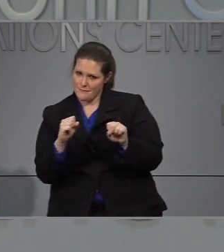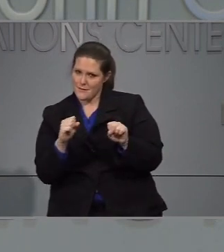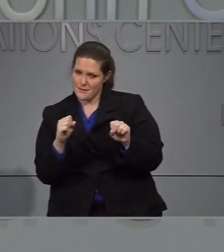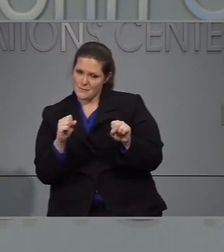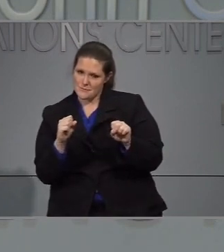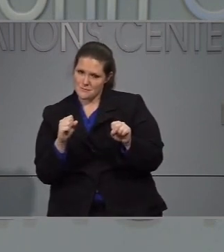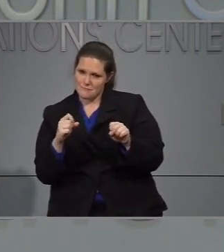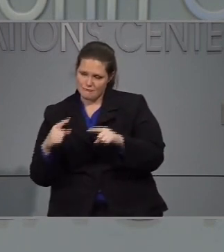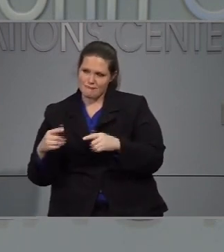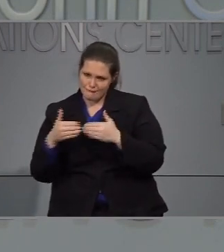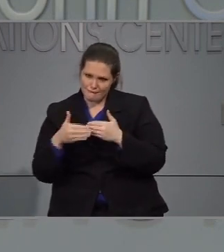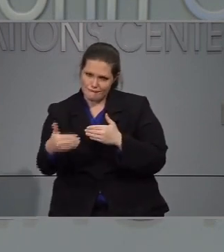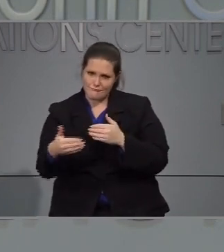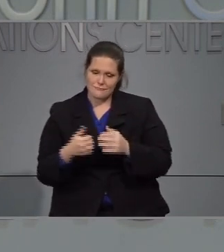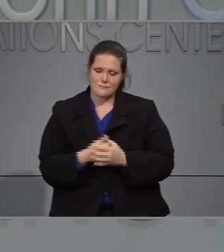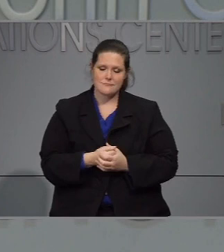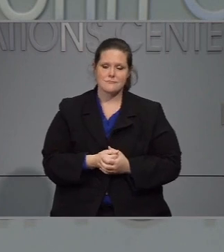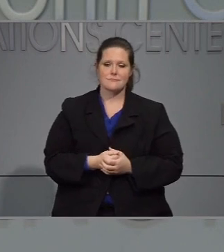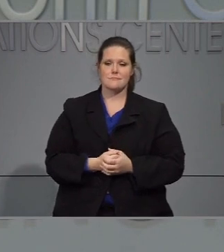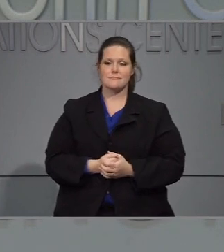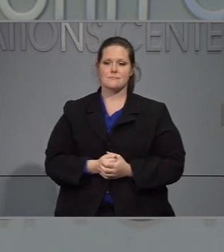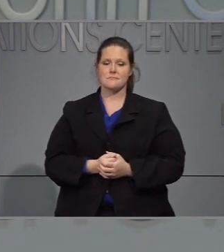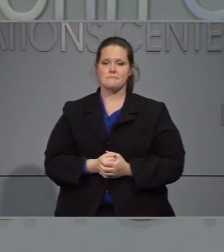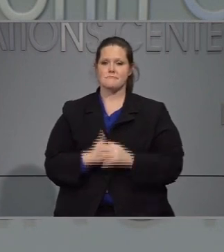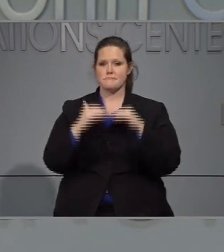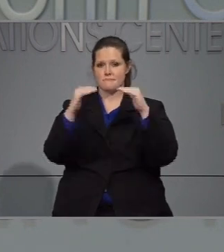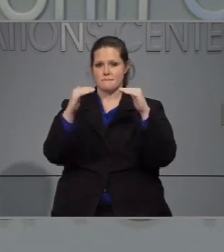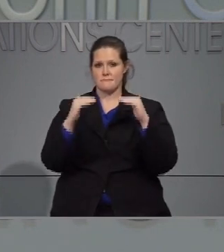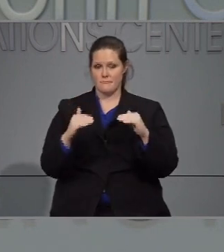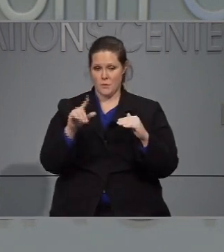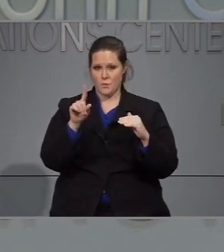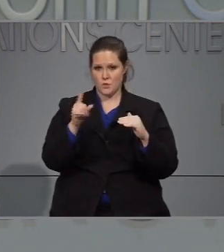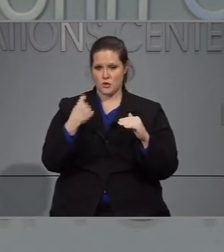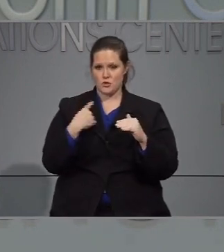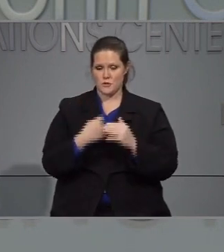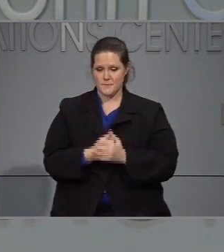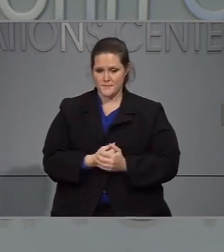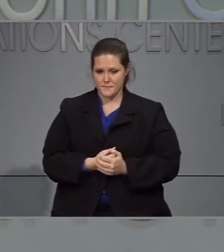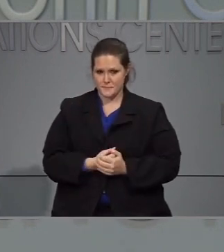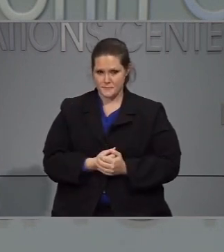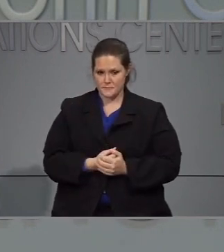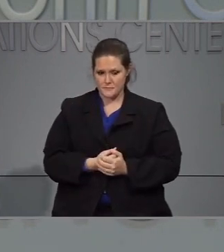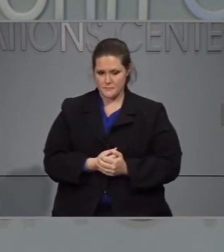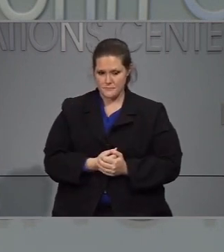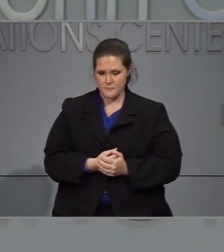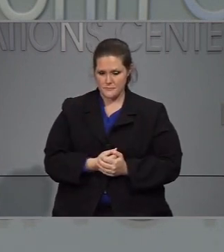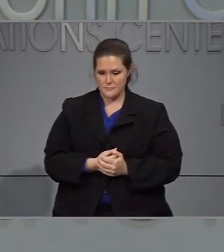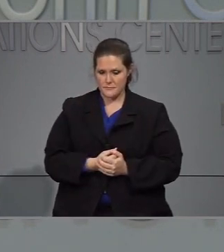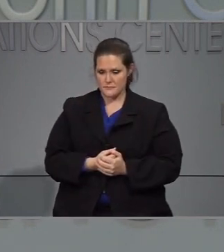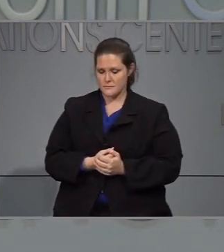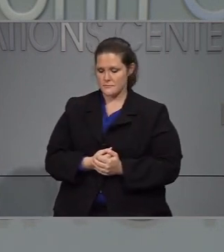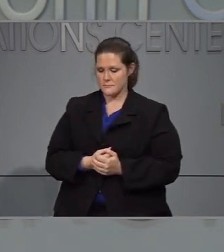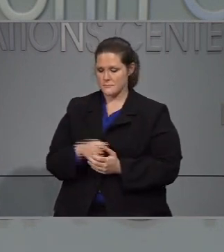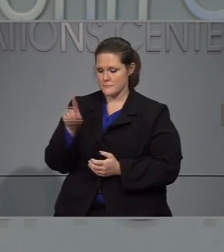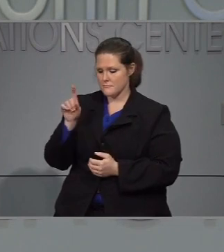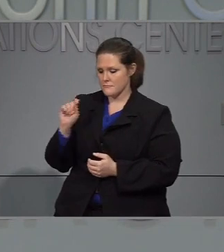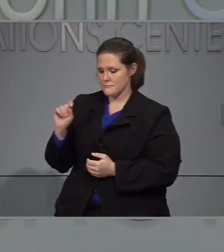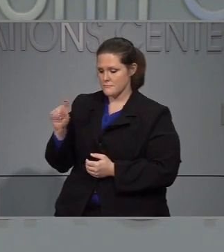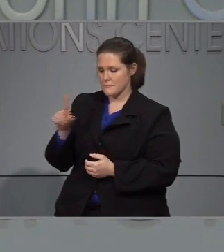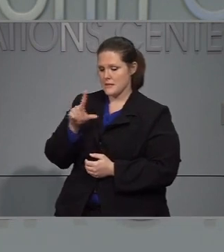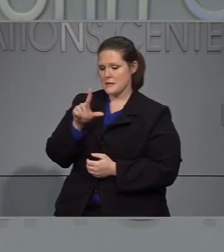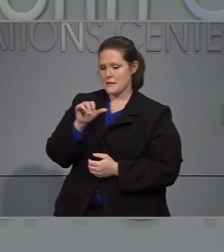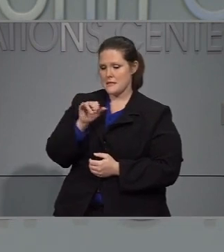process. Next question. Our next question is from Lynn Bonner with the